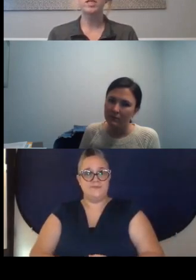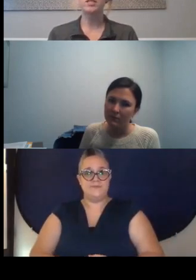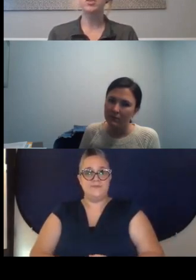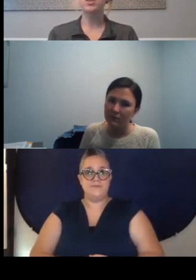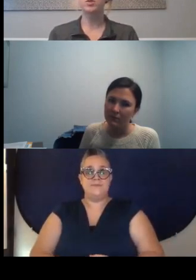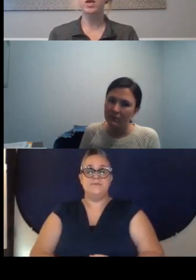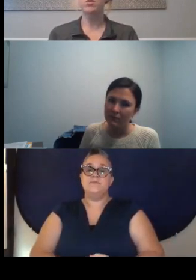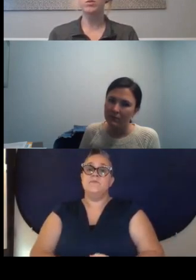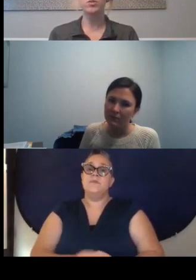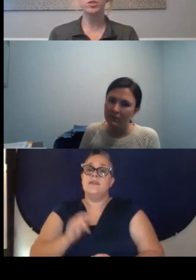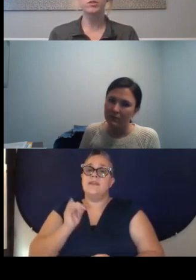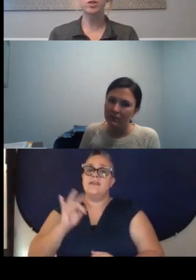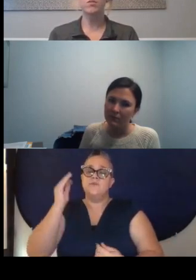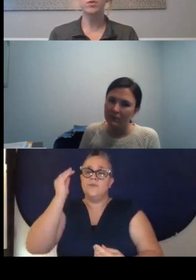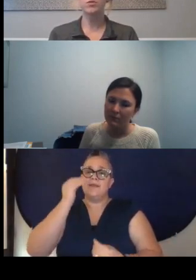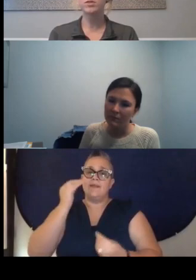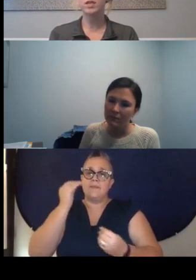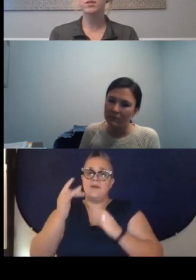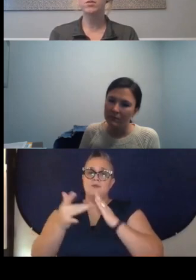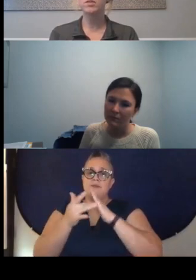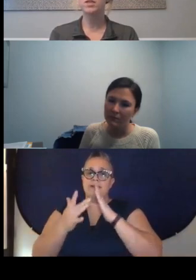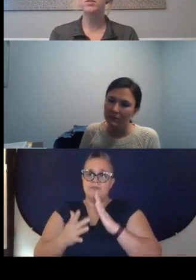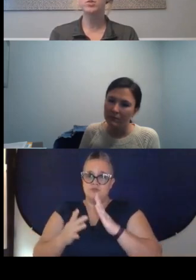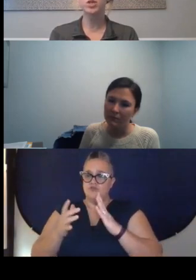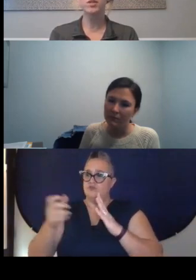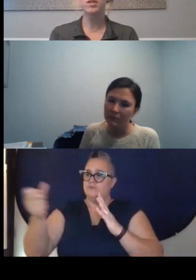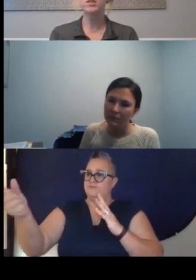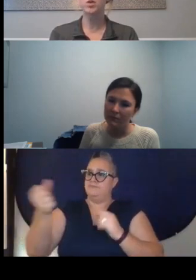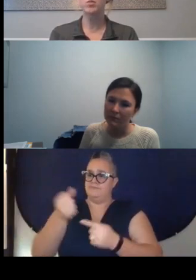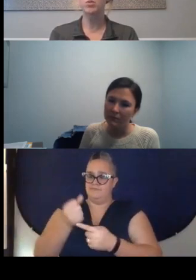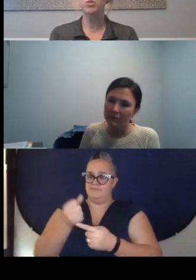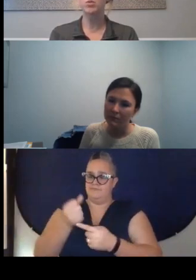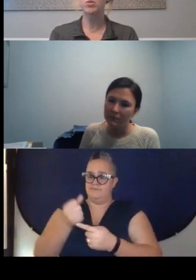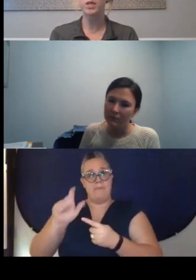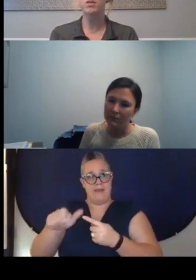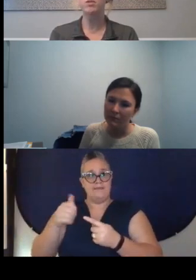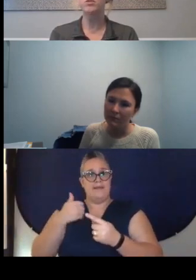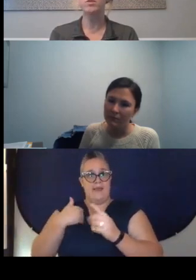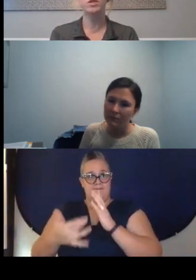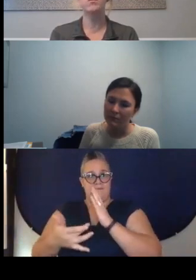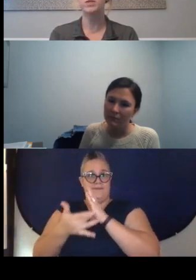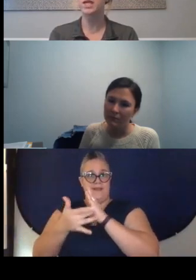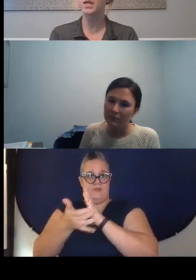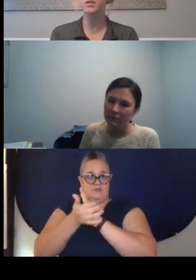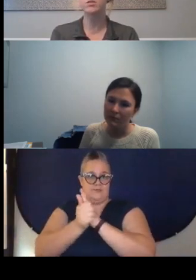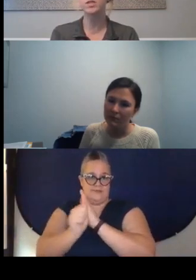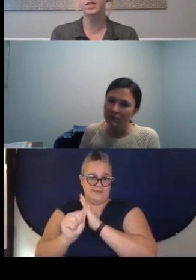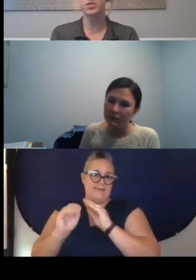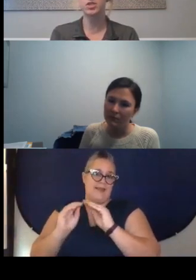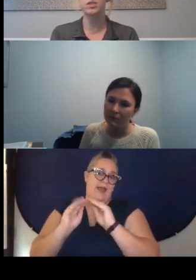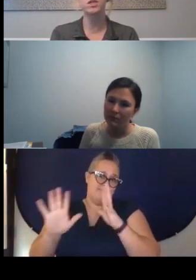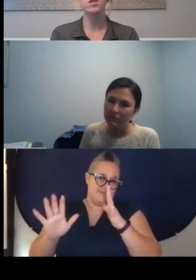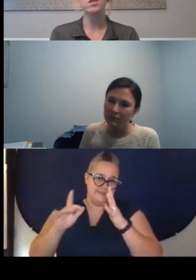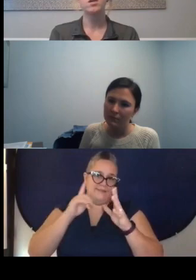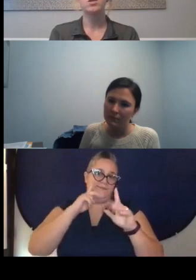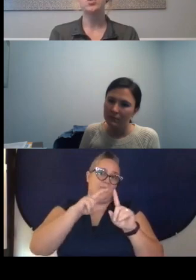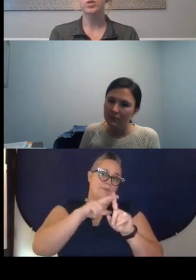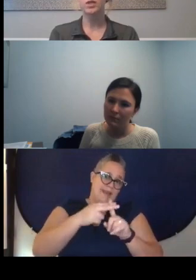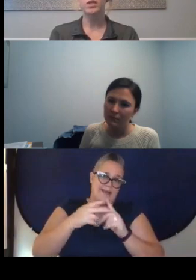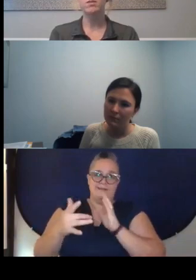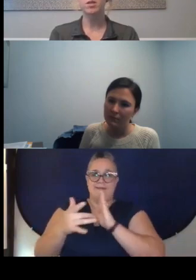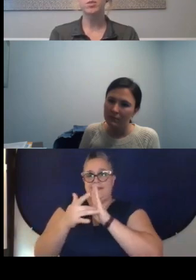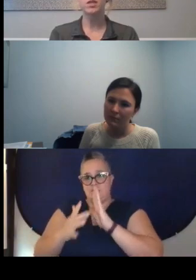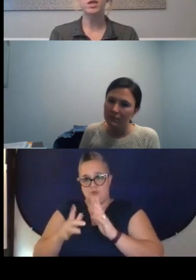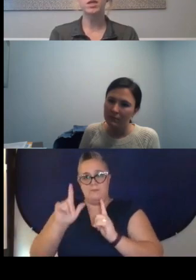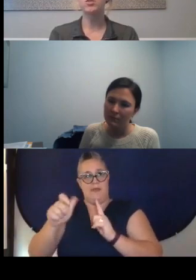looking for technicians, we're not only just looking for those technical skills, which I think is what most people think of when you think of mechanics or technicians. You